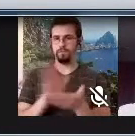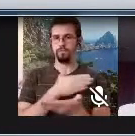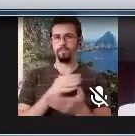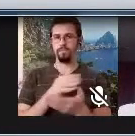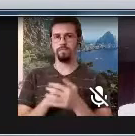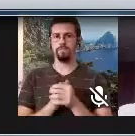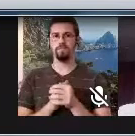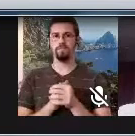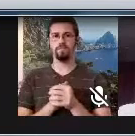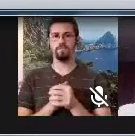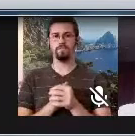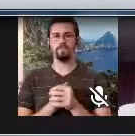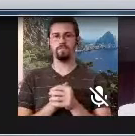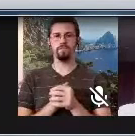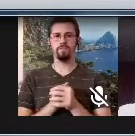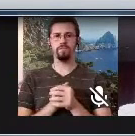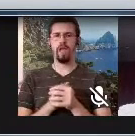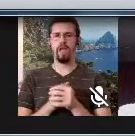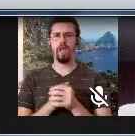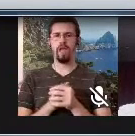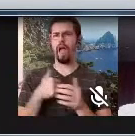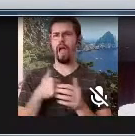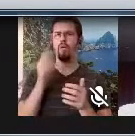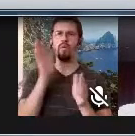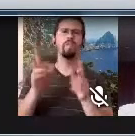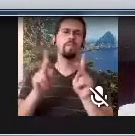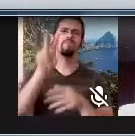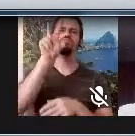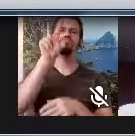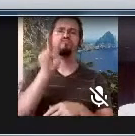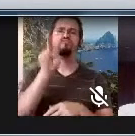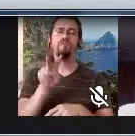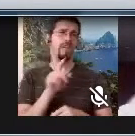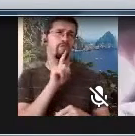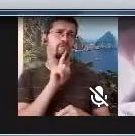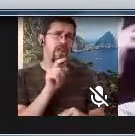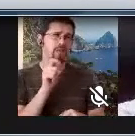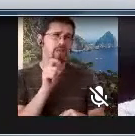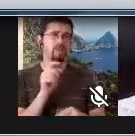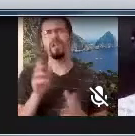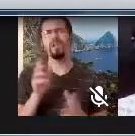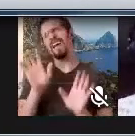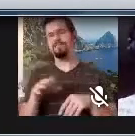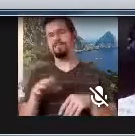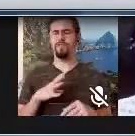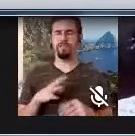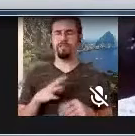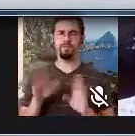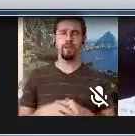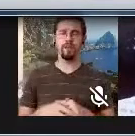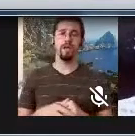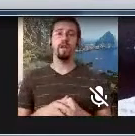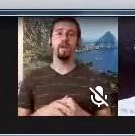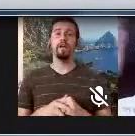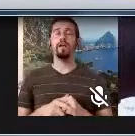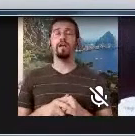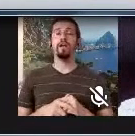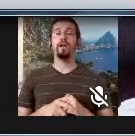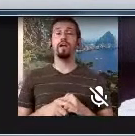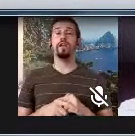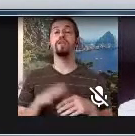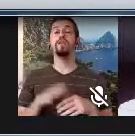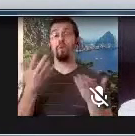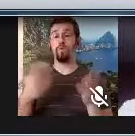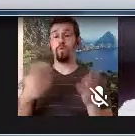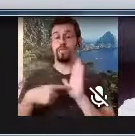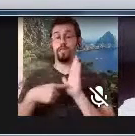you... Well, yeah, okay, wait, that's a good... Okay, so this is an example of a symbol that I used a